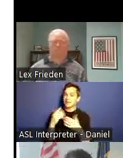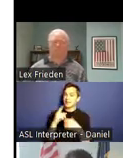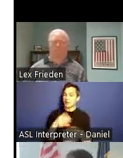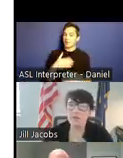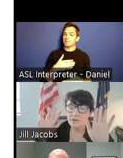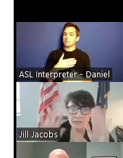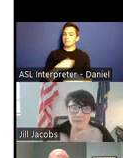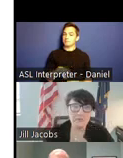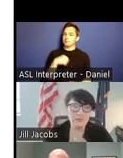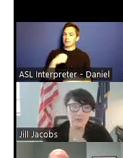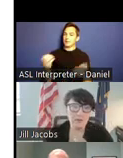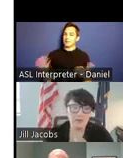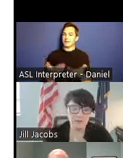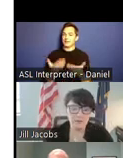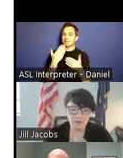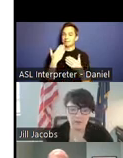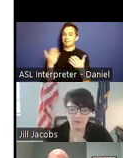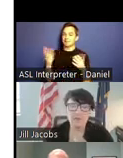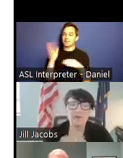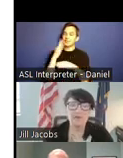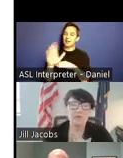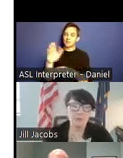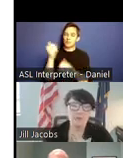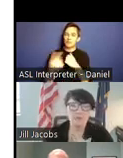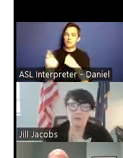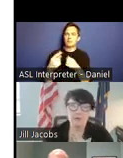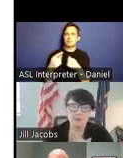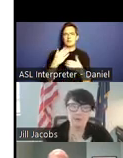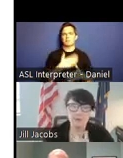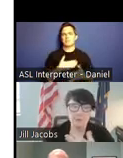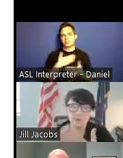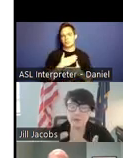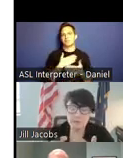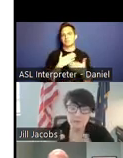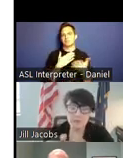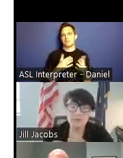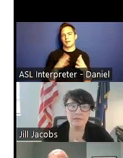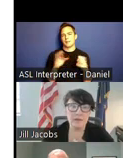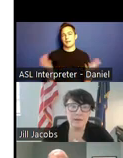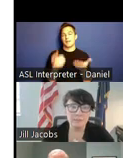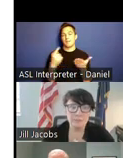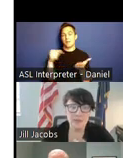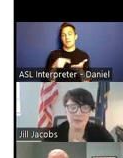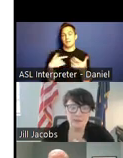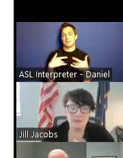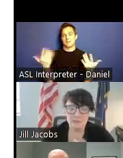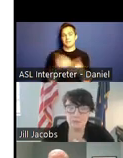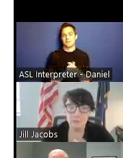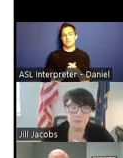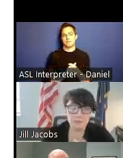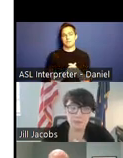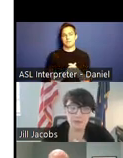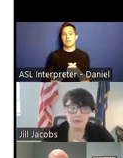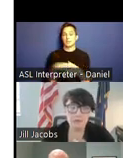be here. So good afternoon, everyone. It has been such a pleasure to be here for this,